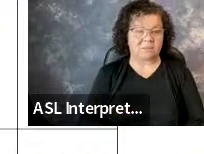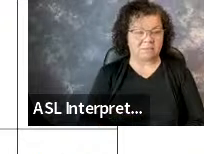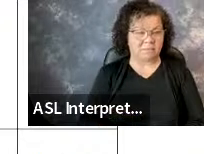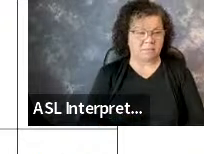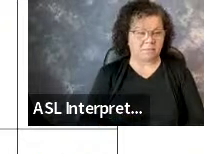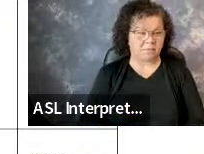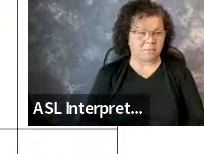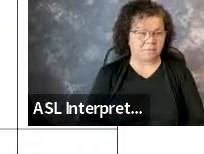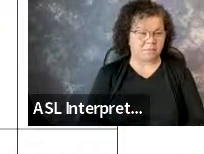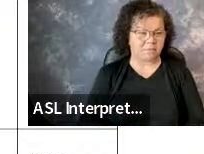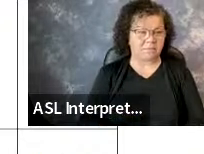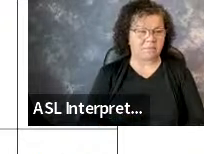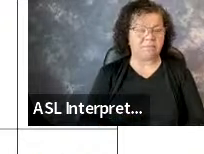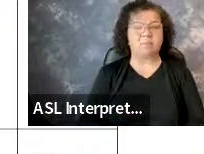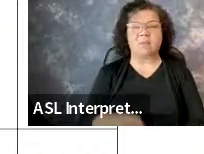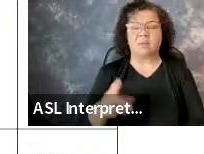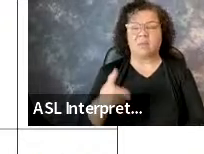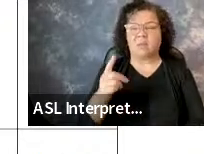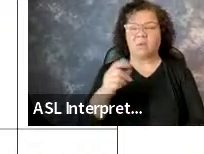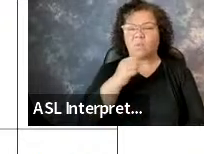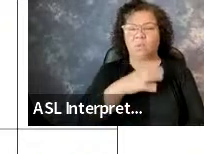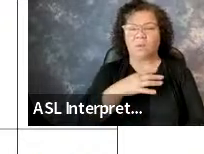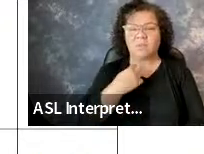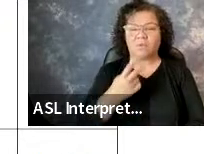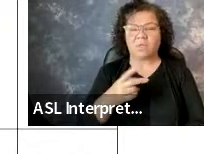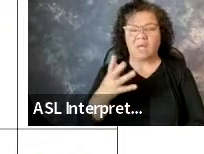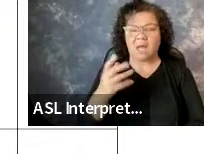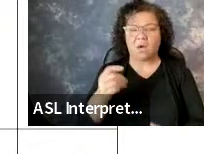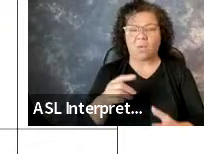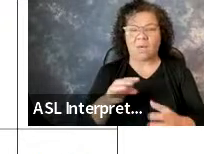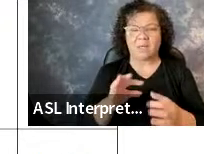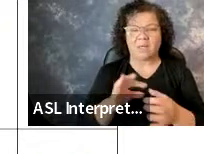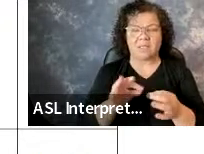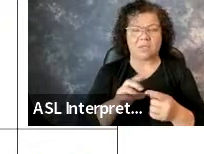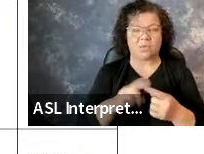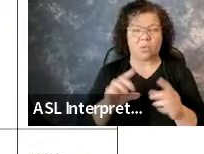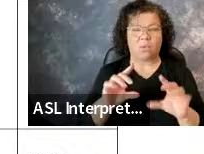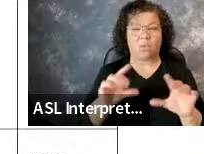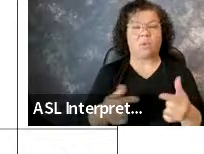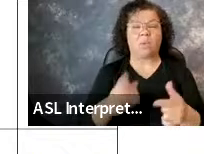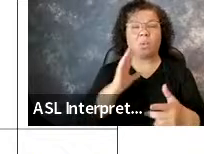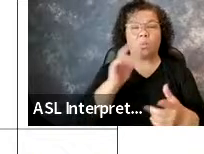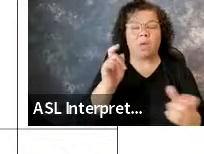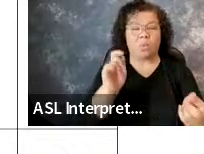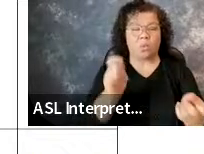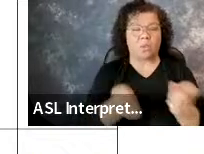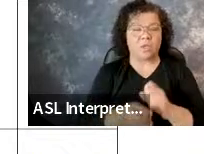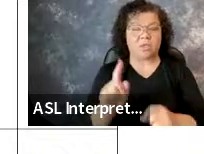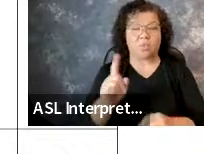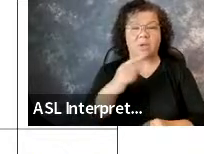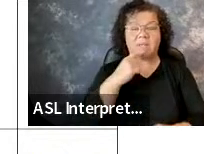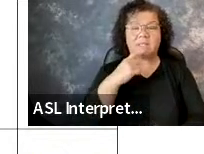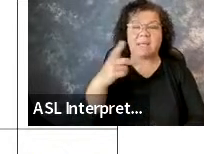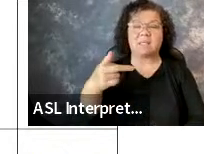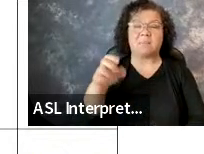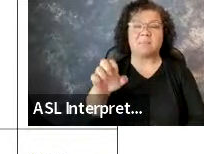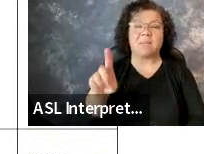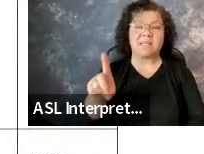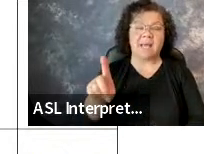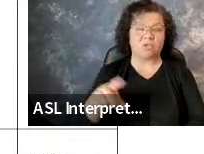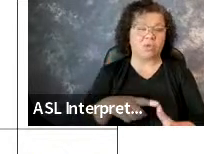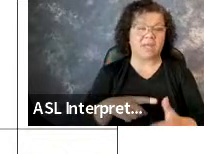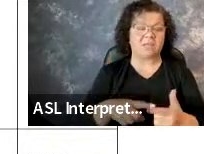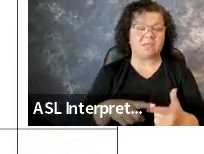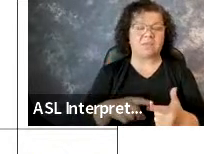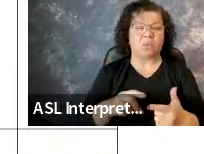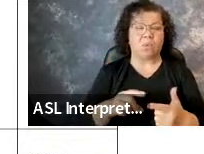I will just say for the group, because I whispered it to Holly, but we'll change any place that it just says pedestrians or just says bicyclists, we'll